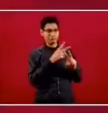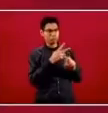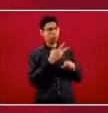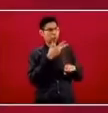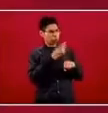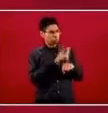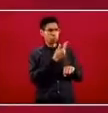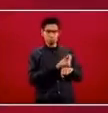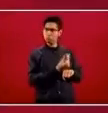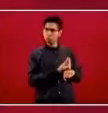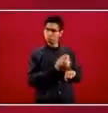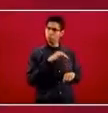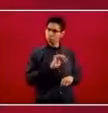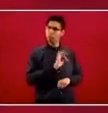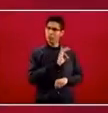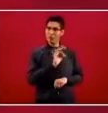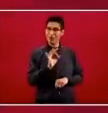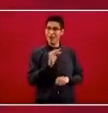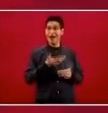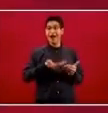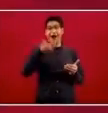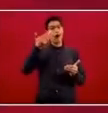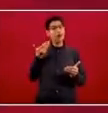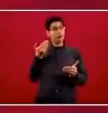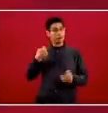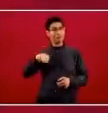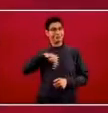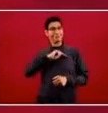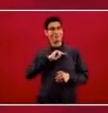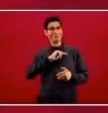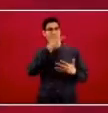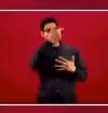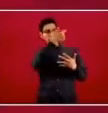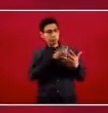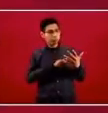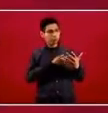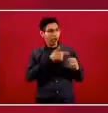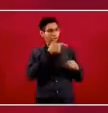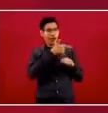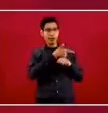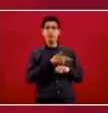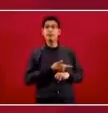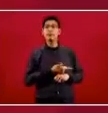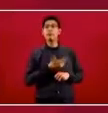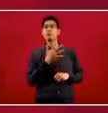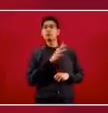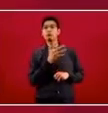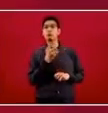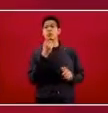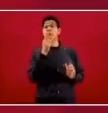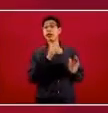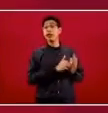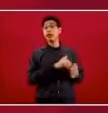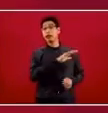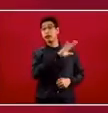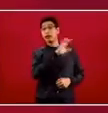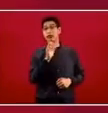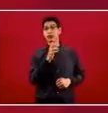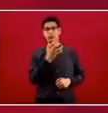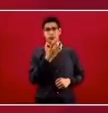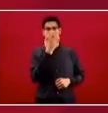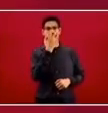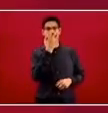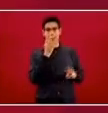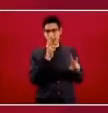of repairing some of the ventilators that are currently out of use. We have identified more